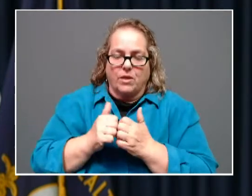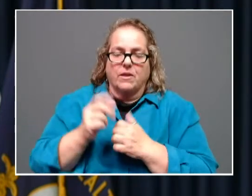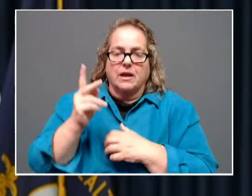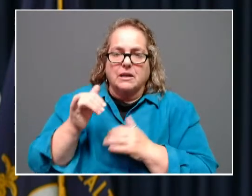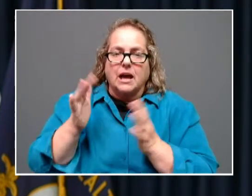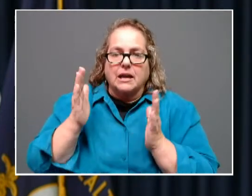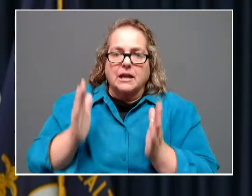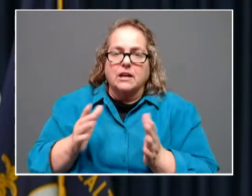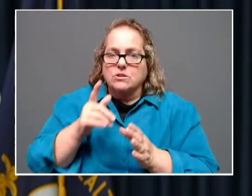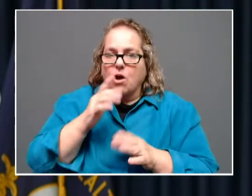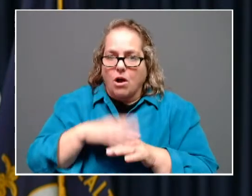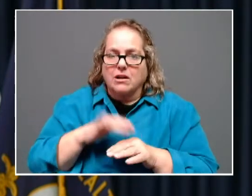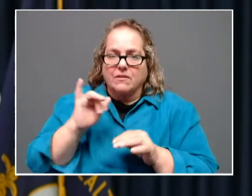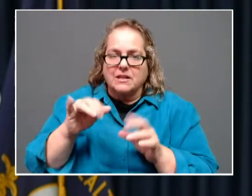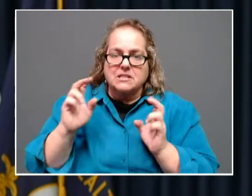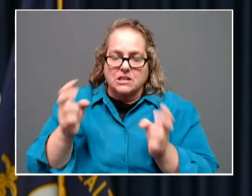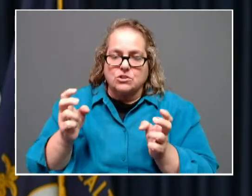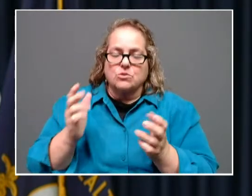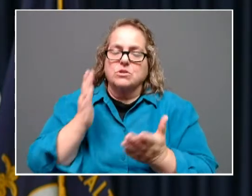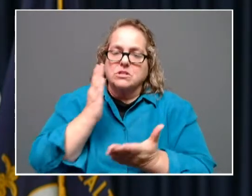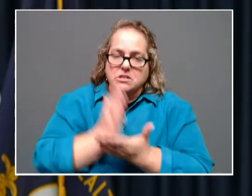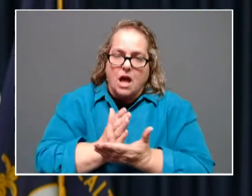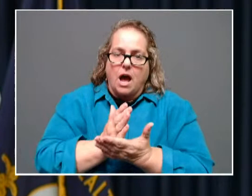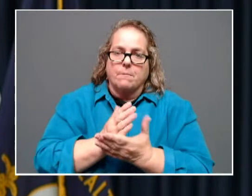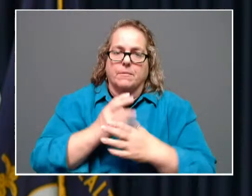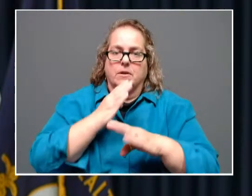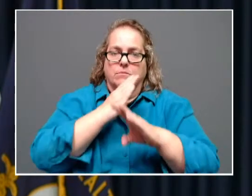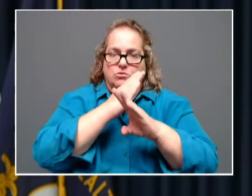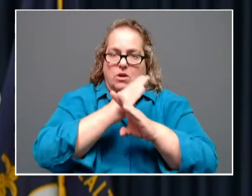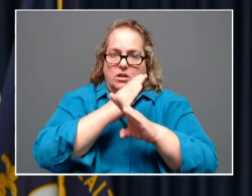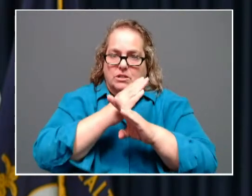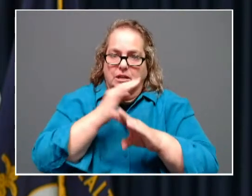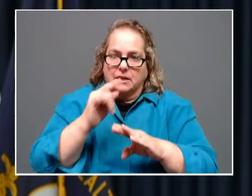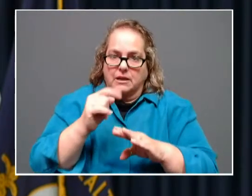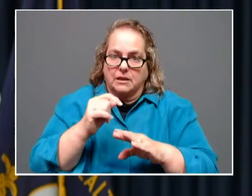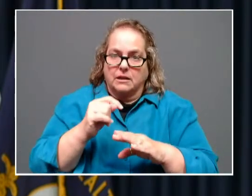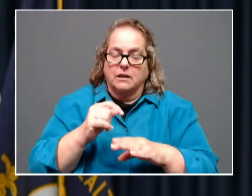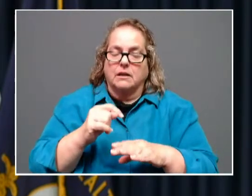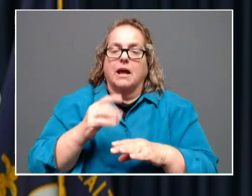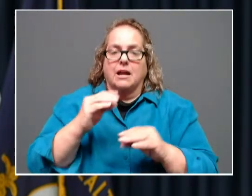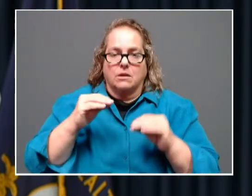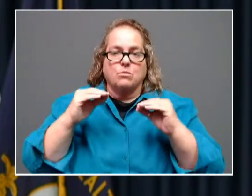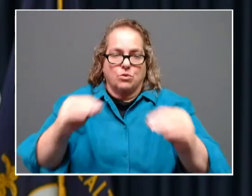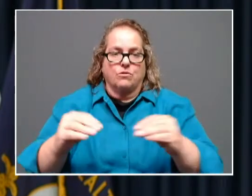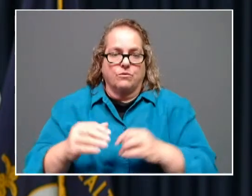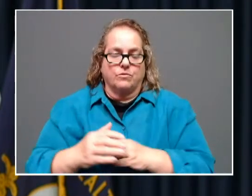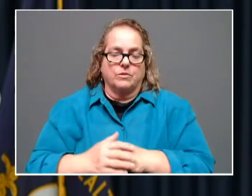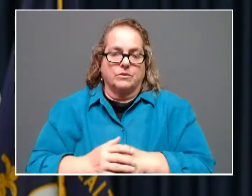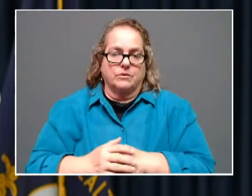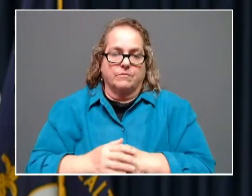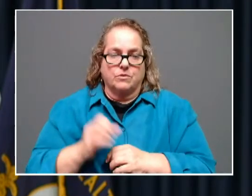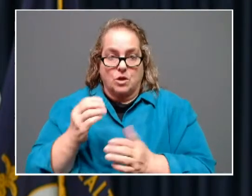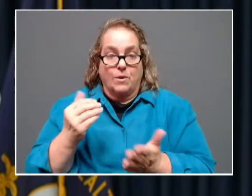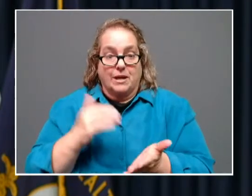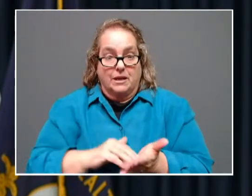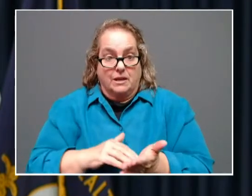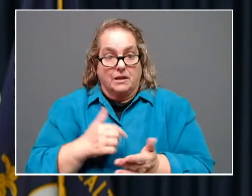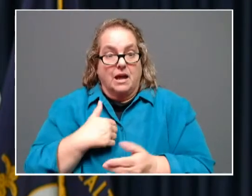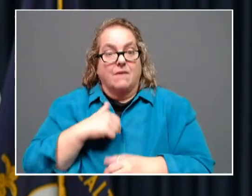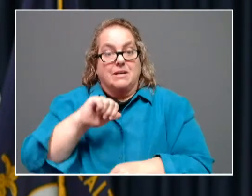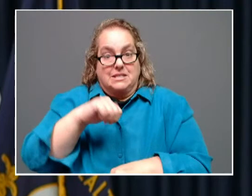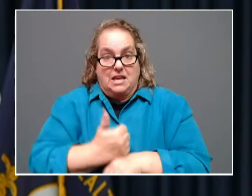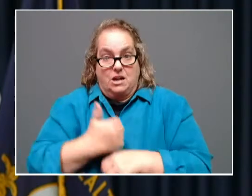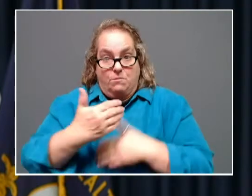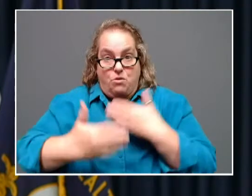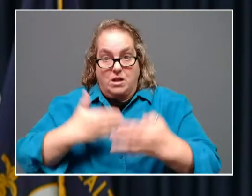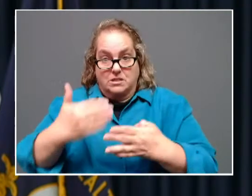issue stop obstructing it, and we're able to move forward. So again, I've set out a process. There's going to be